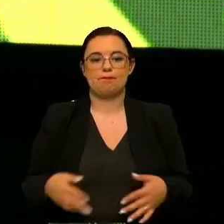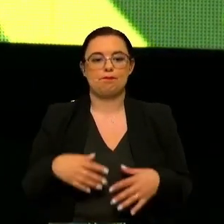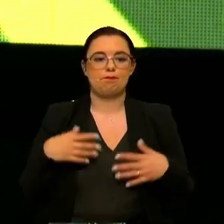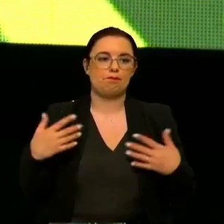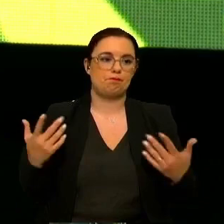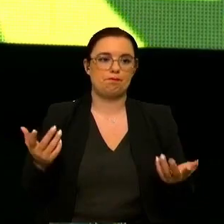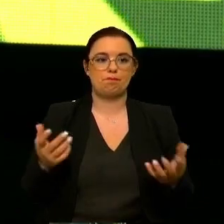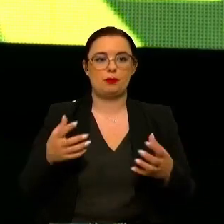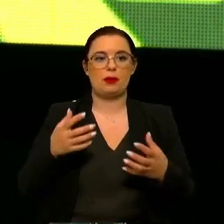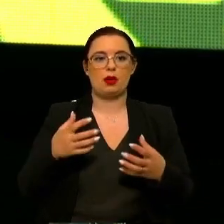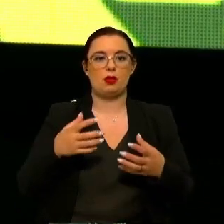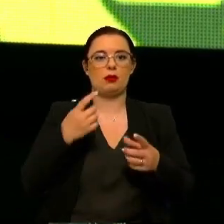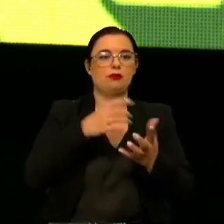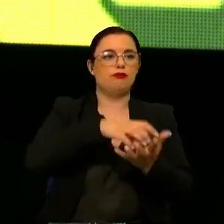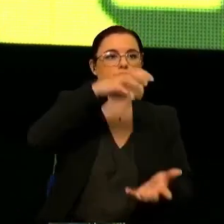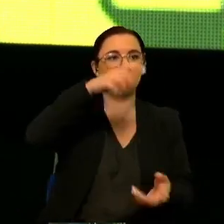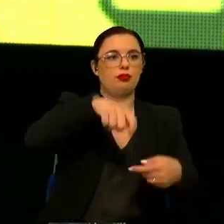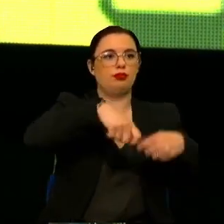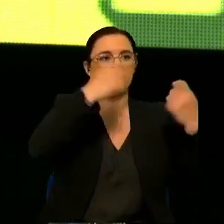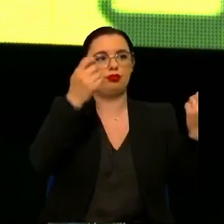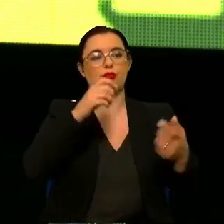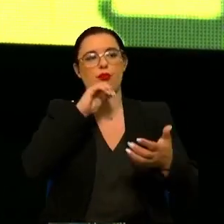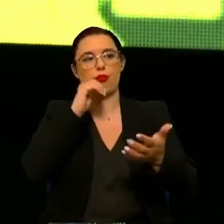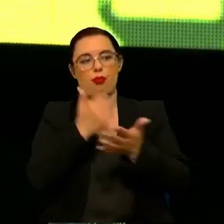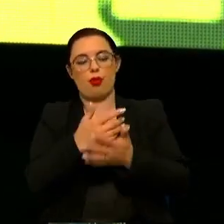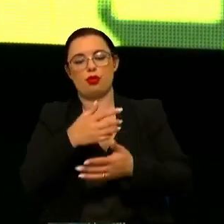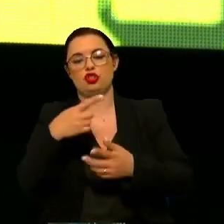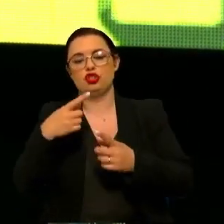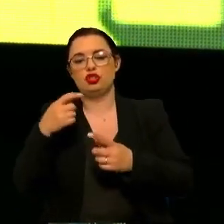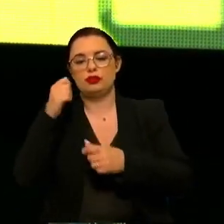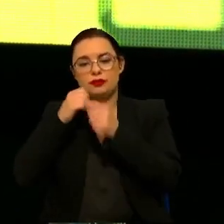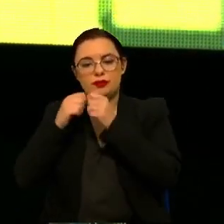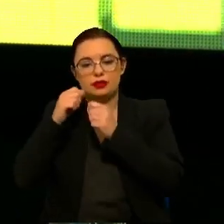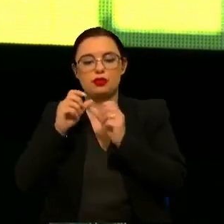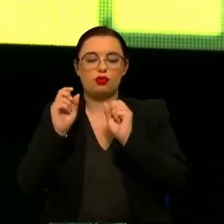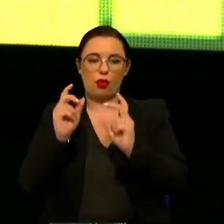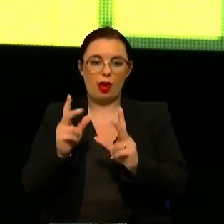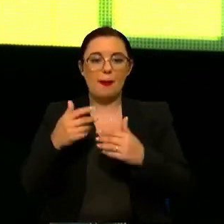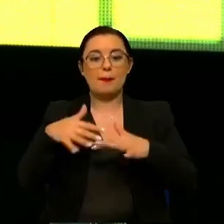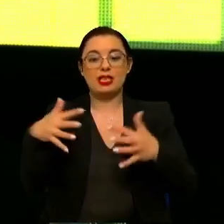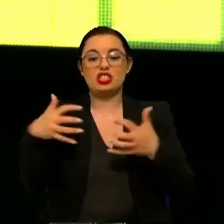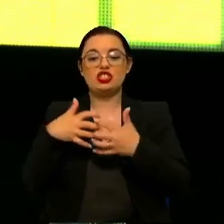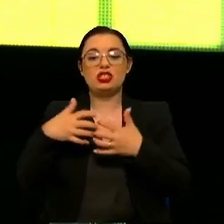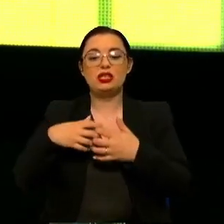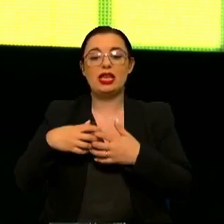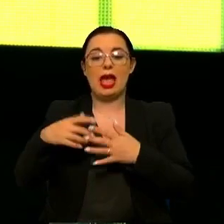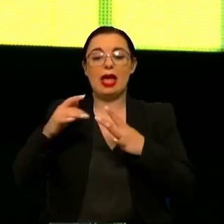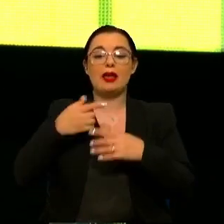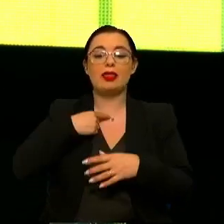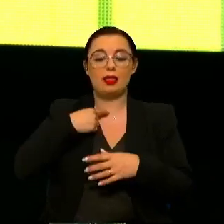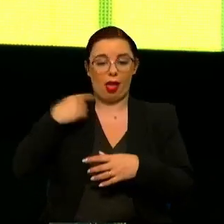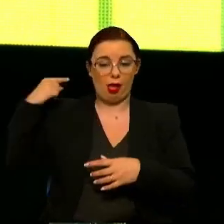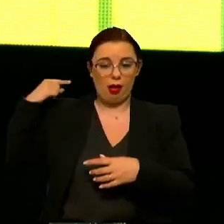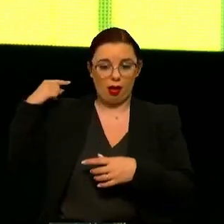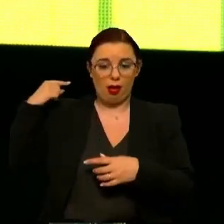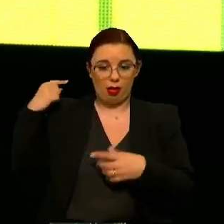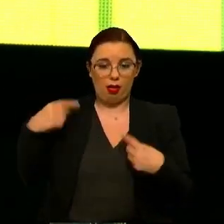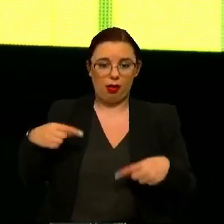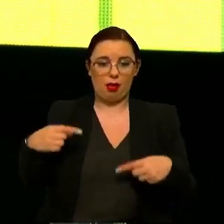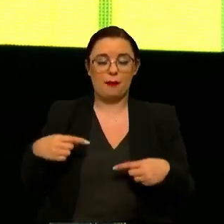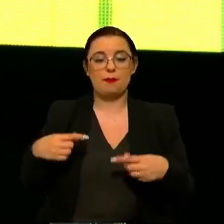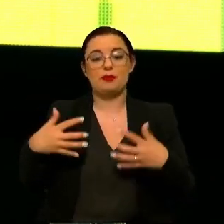Com edifícios destruídos. There's the war we see on the news, but there's a virtual war behind